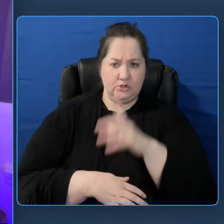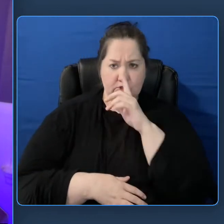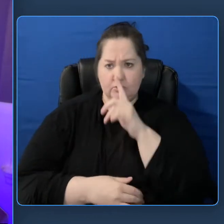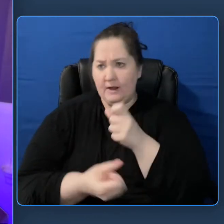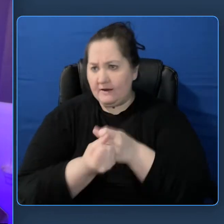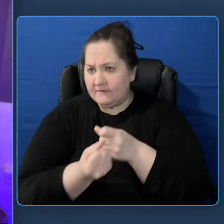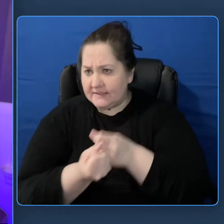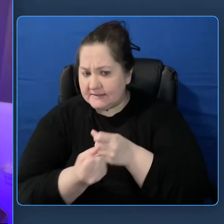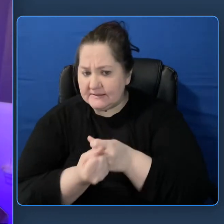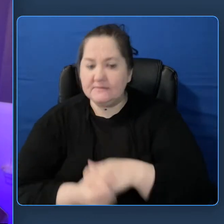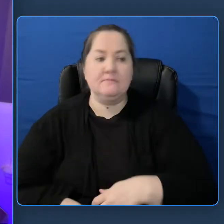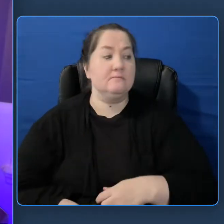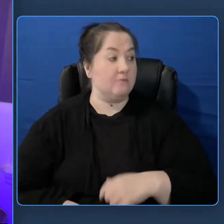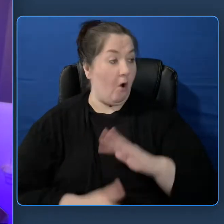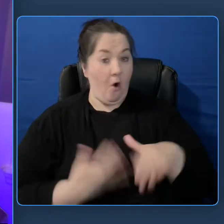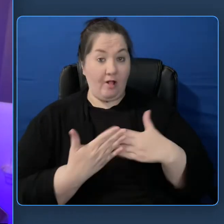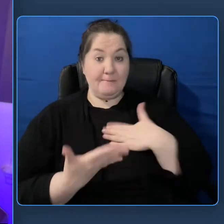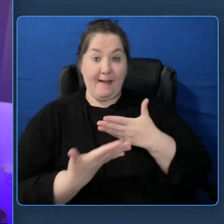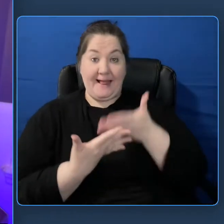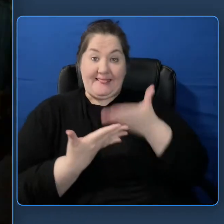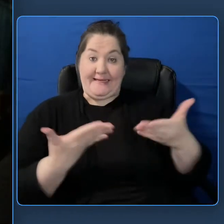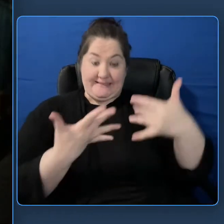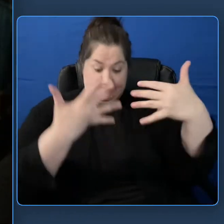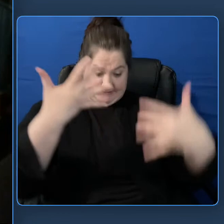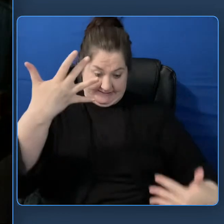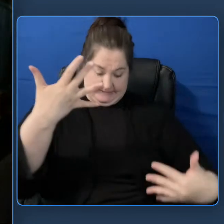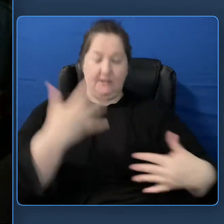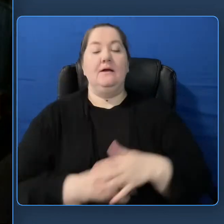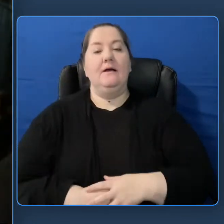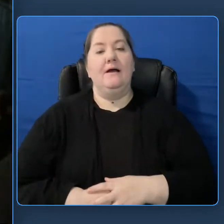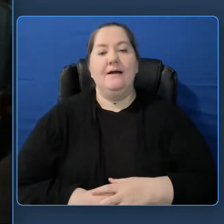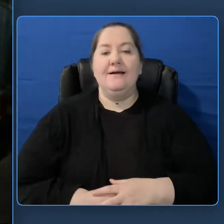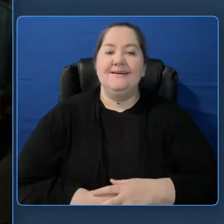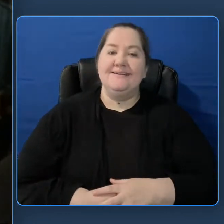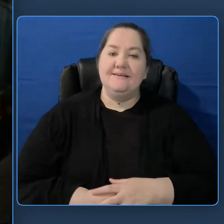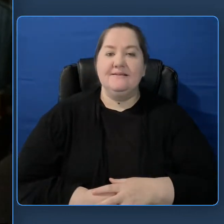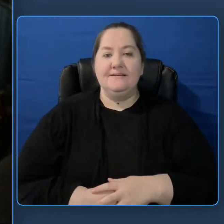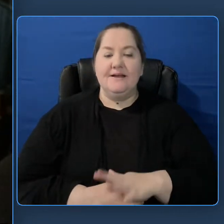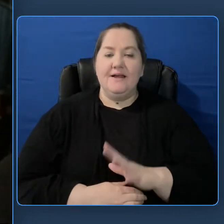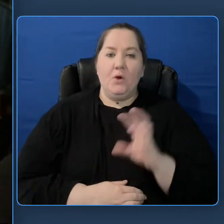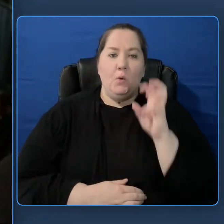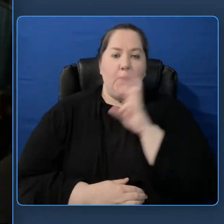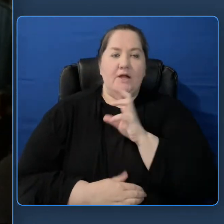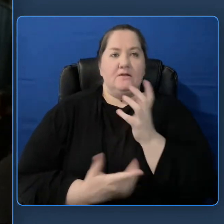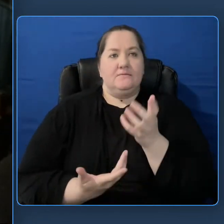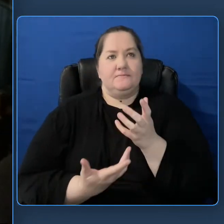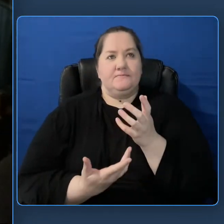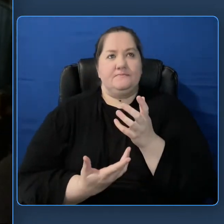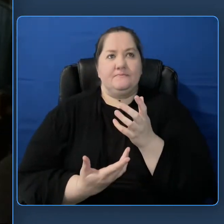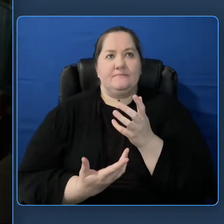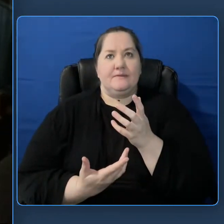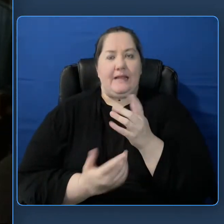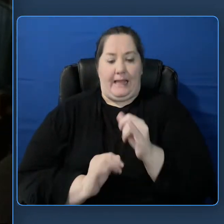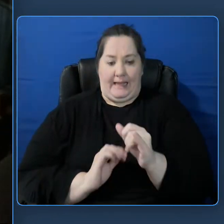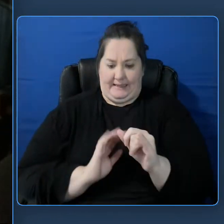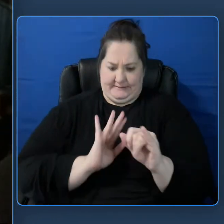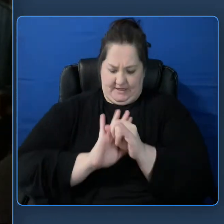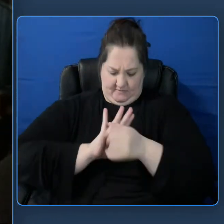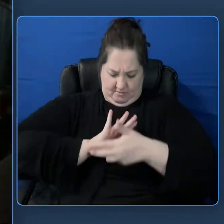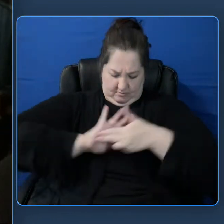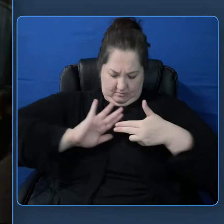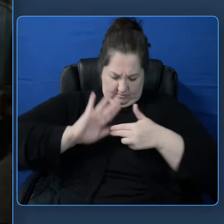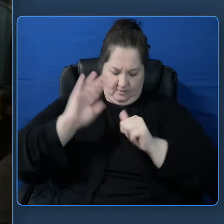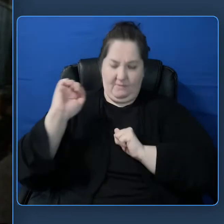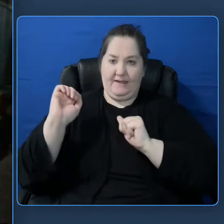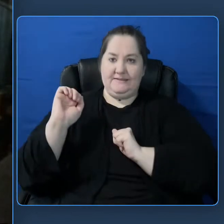that you talked about? All of my things. For me, it's weird for me because I've never really identified myself